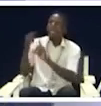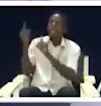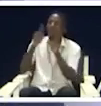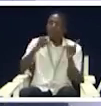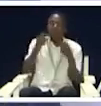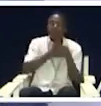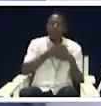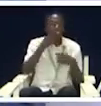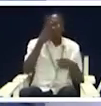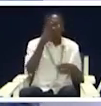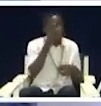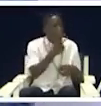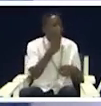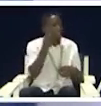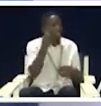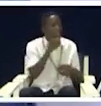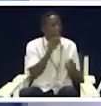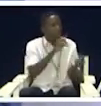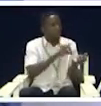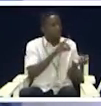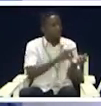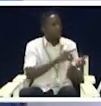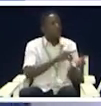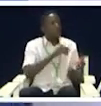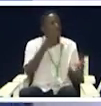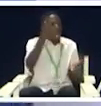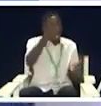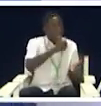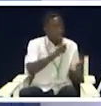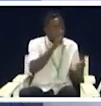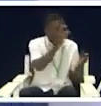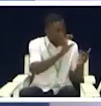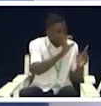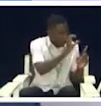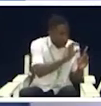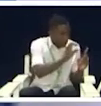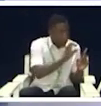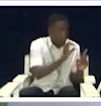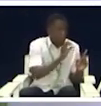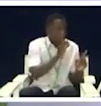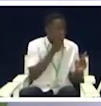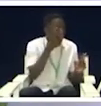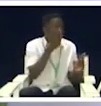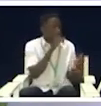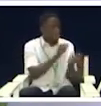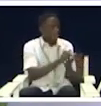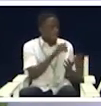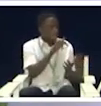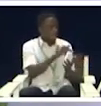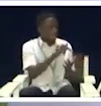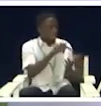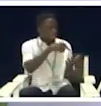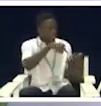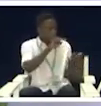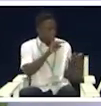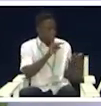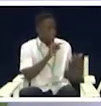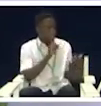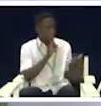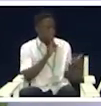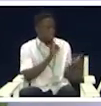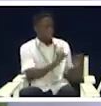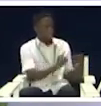specialist in the following month, and he did another scan and said, the mark is shrink. I think it's a false